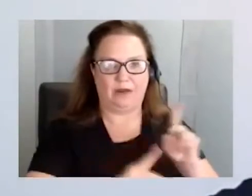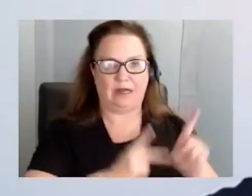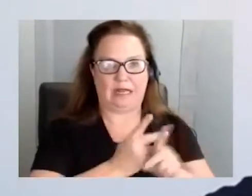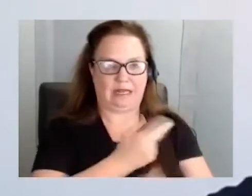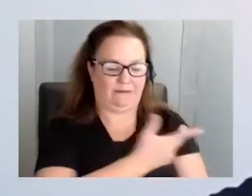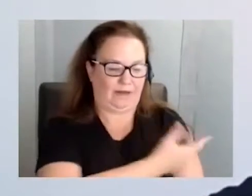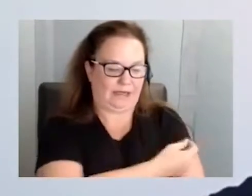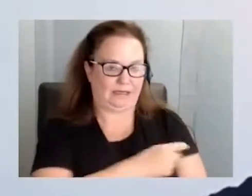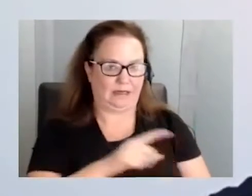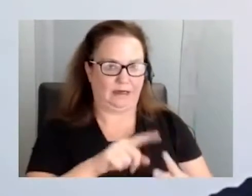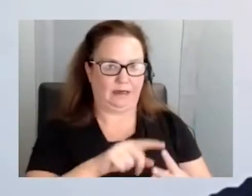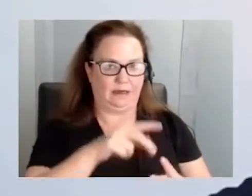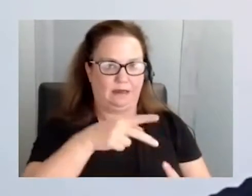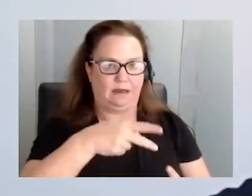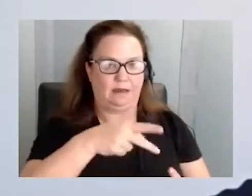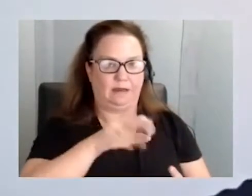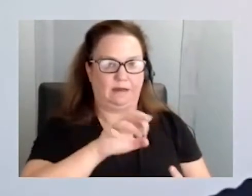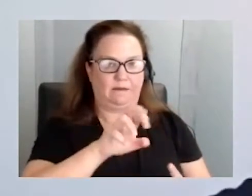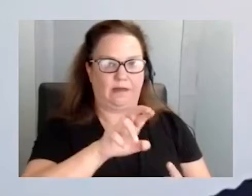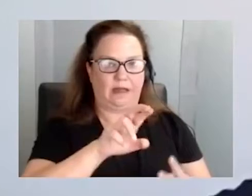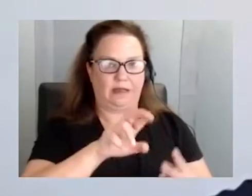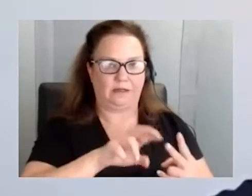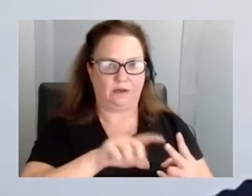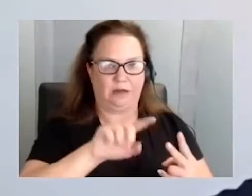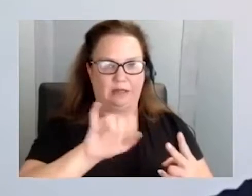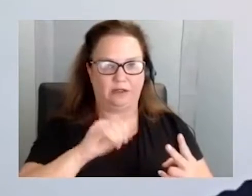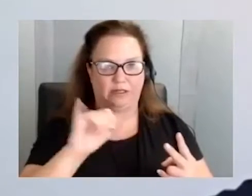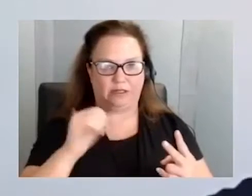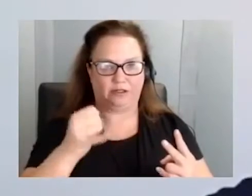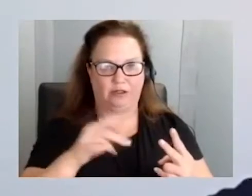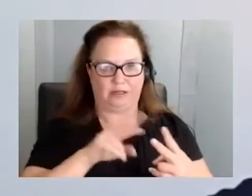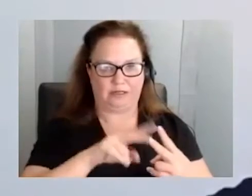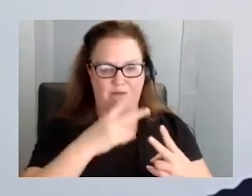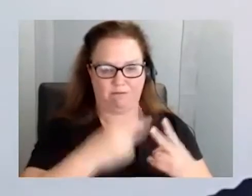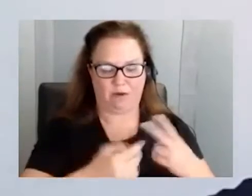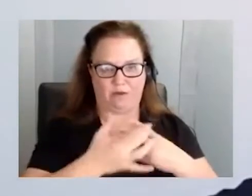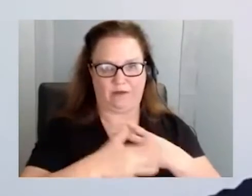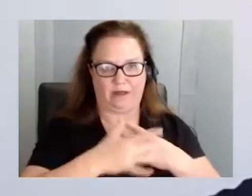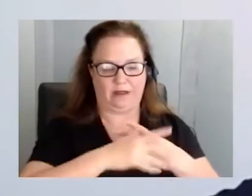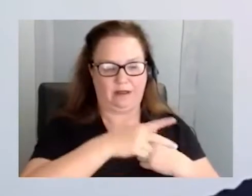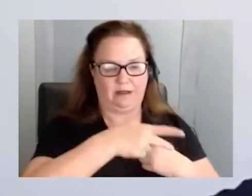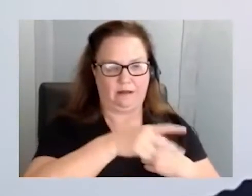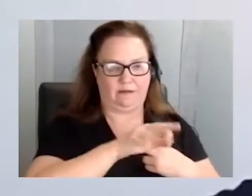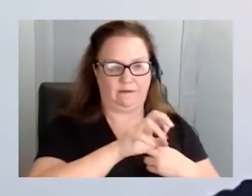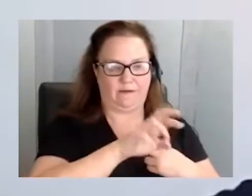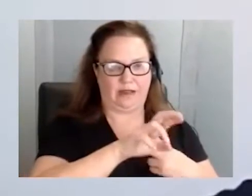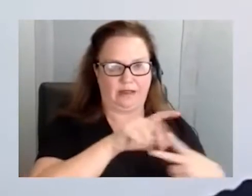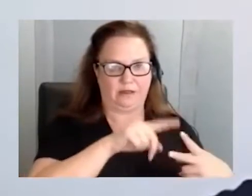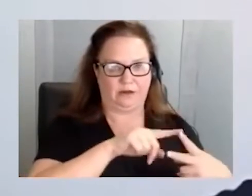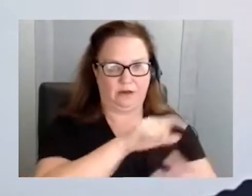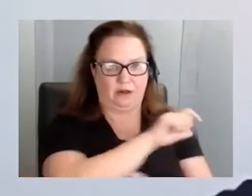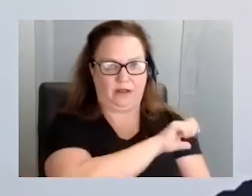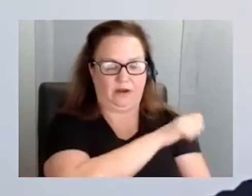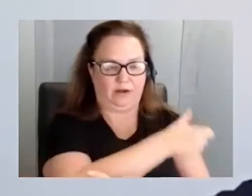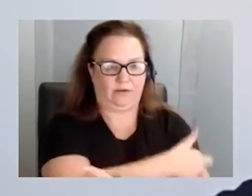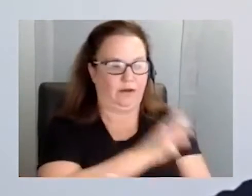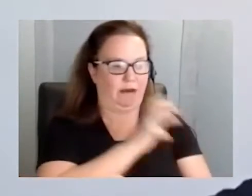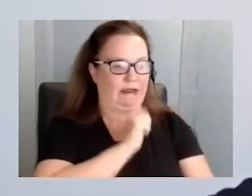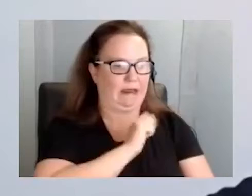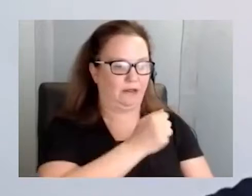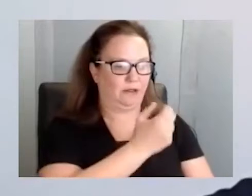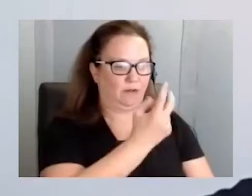available. There's the Pfizer vaccine and the Johnson & Johnson vaccine. So the Pfizer vaccine is authorized for ages 12 and